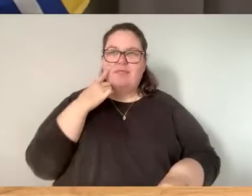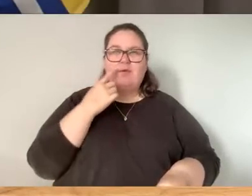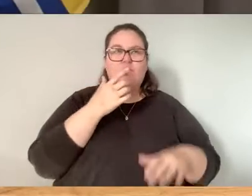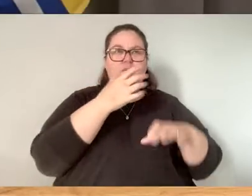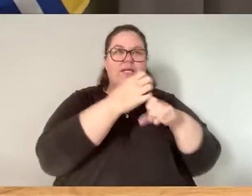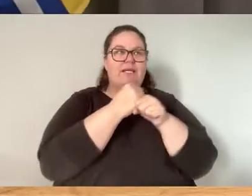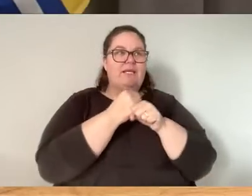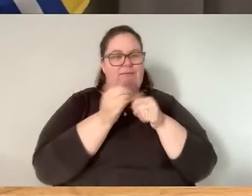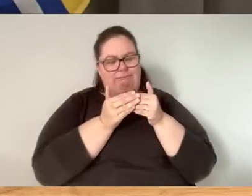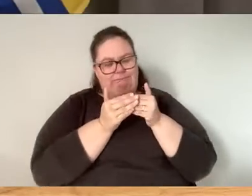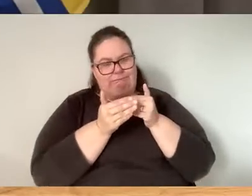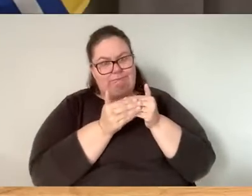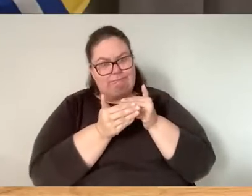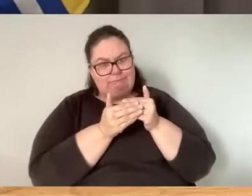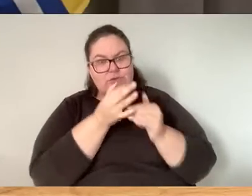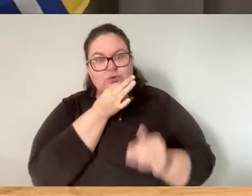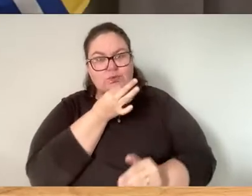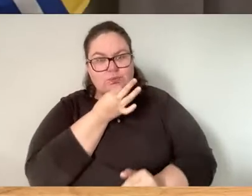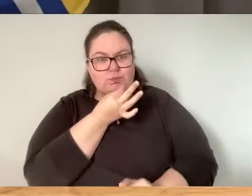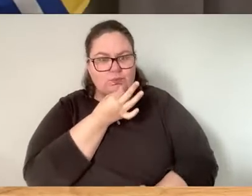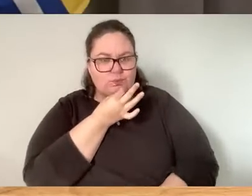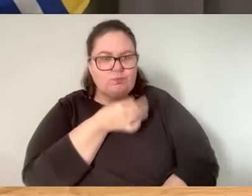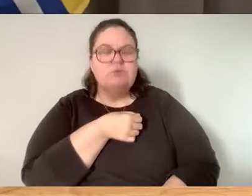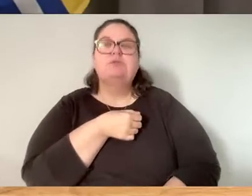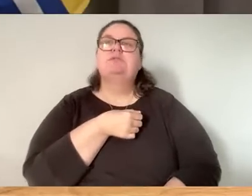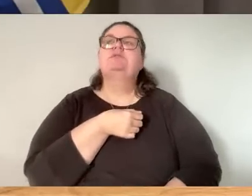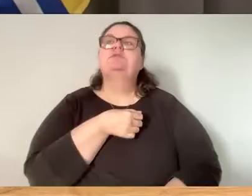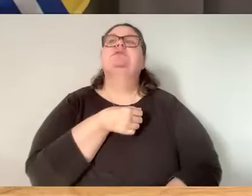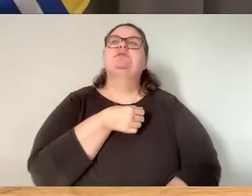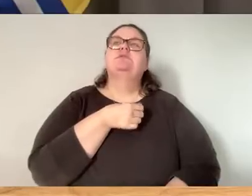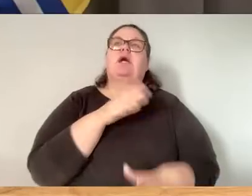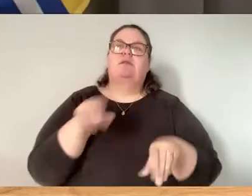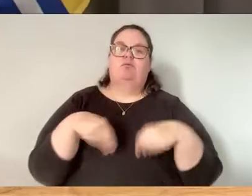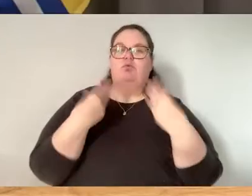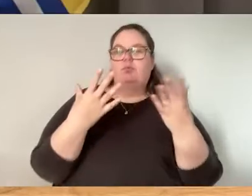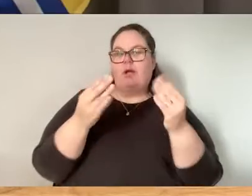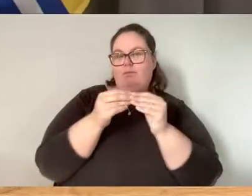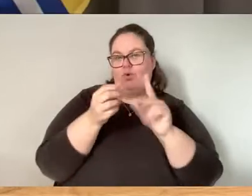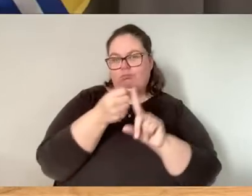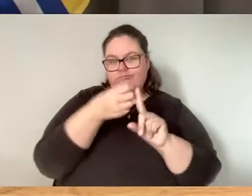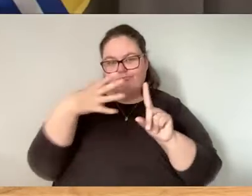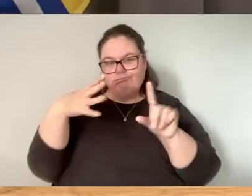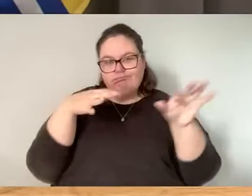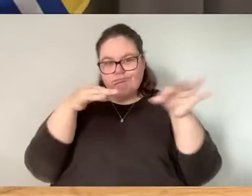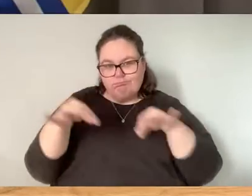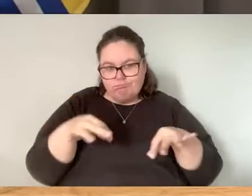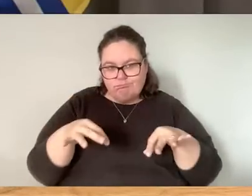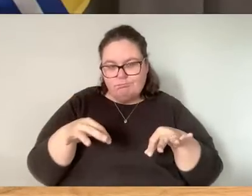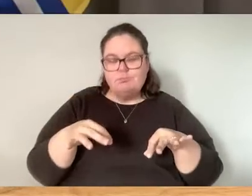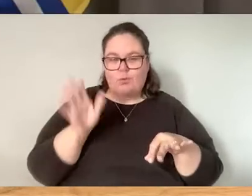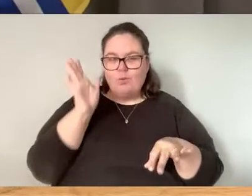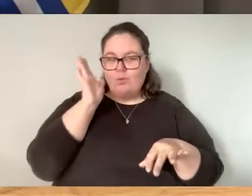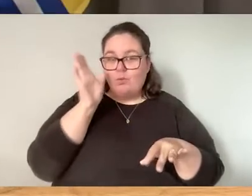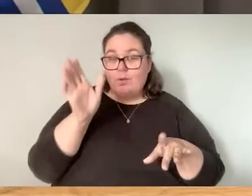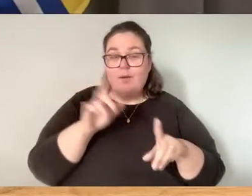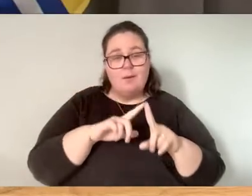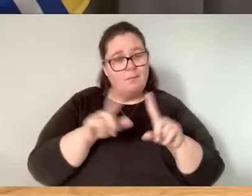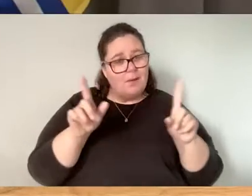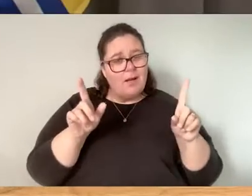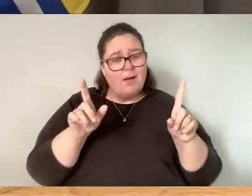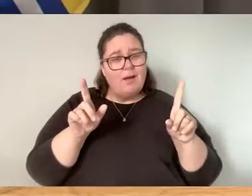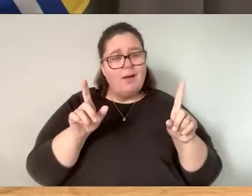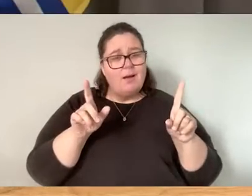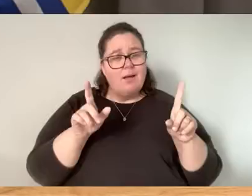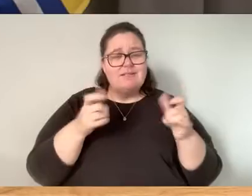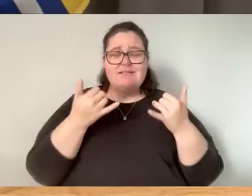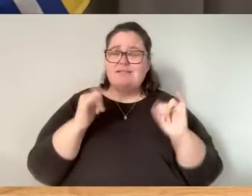near future. And then we will be able to provide more details. But I think there's still have good opportunities within